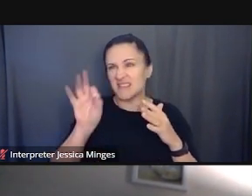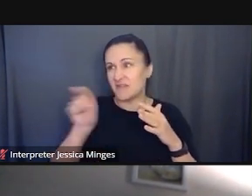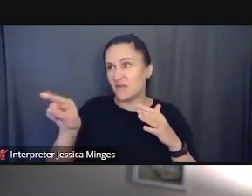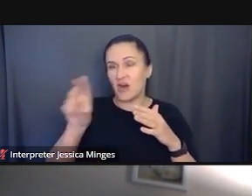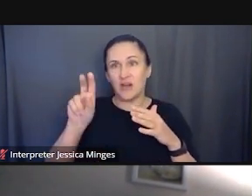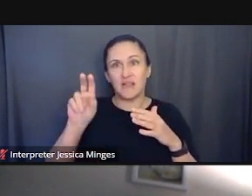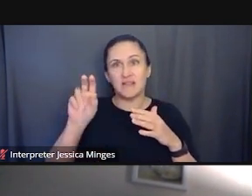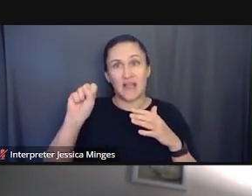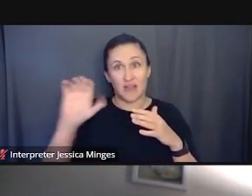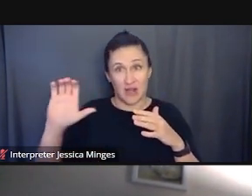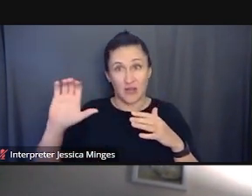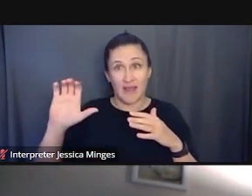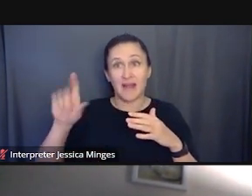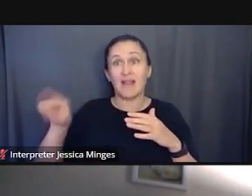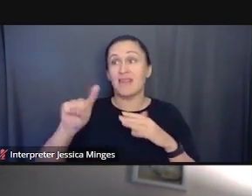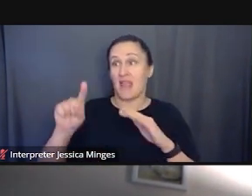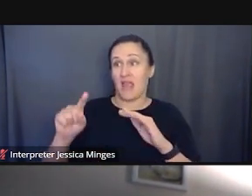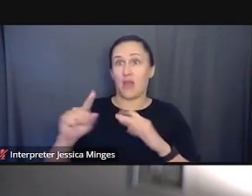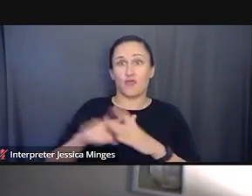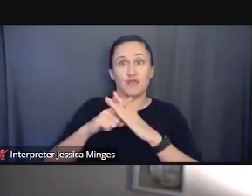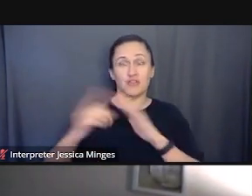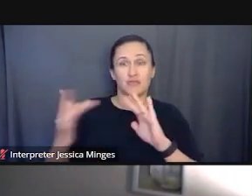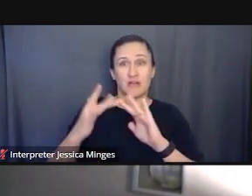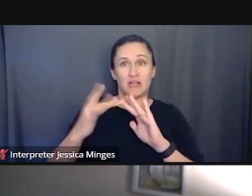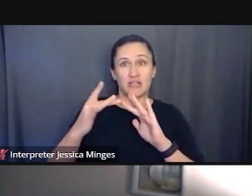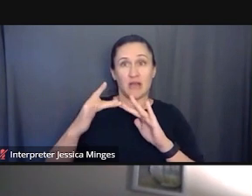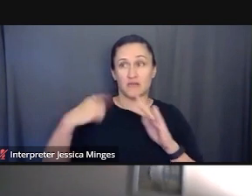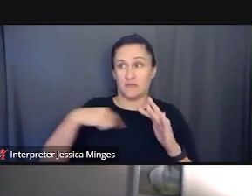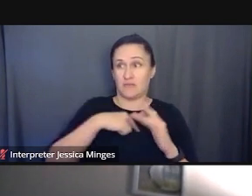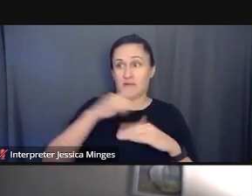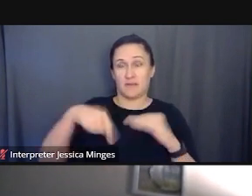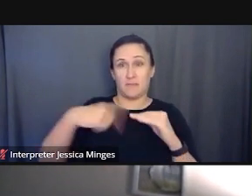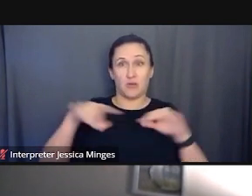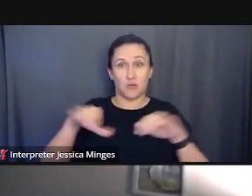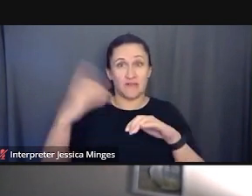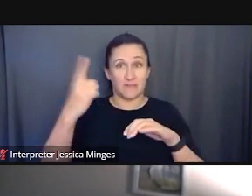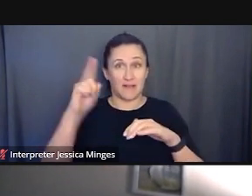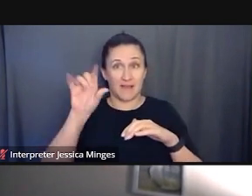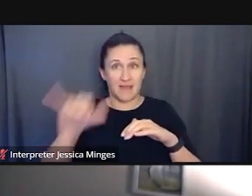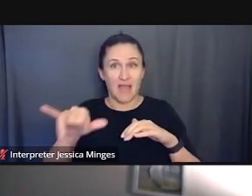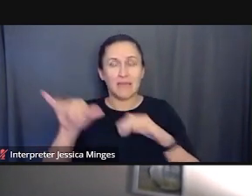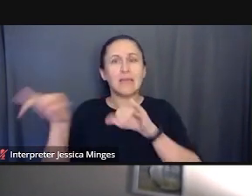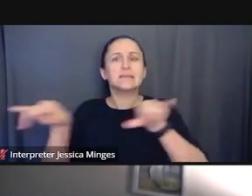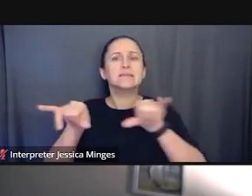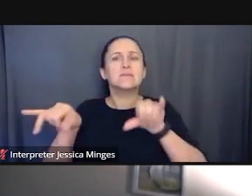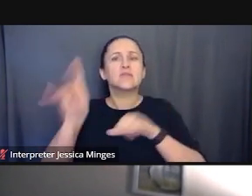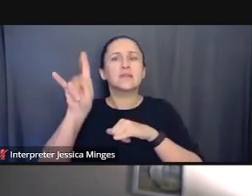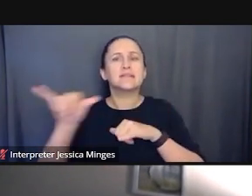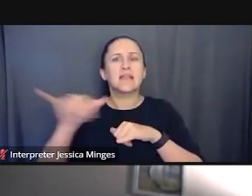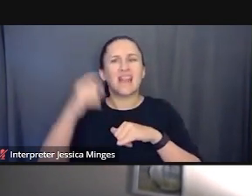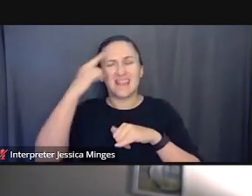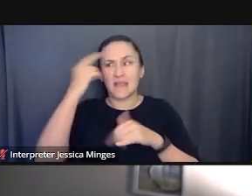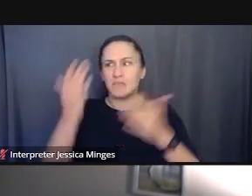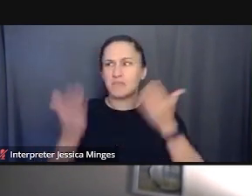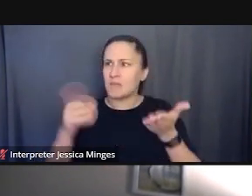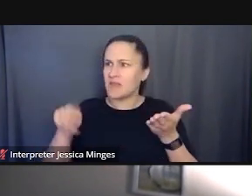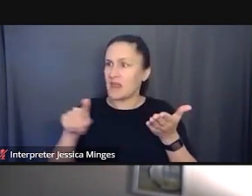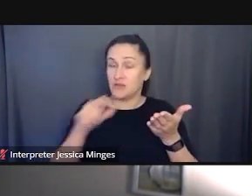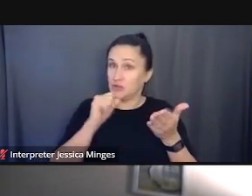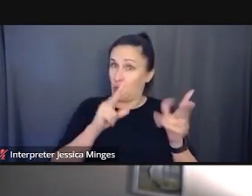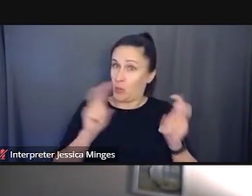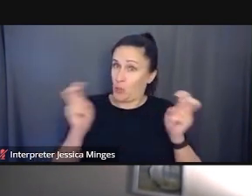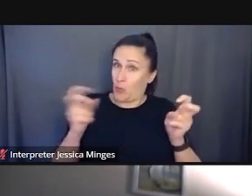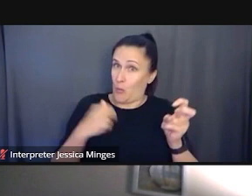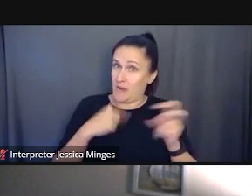And when they originally reached out to us about doing something like this, similar to Kentucky, and I think they may have actually, don't quote me on this, they